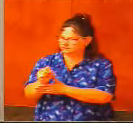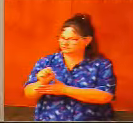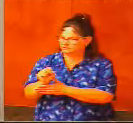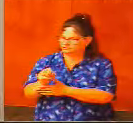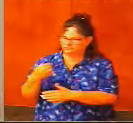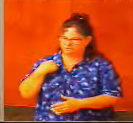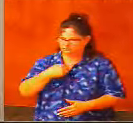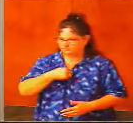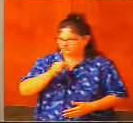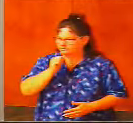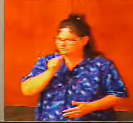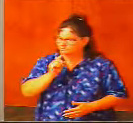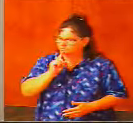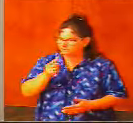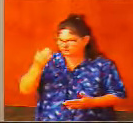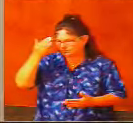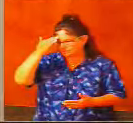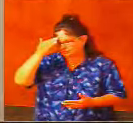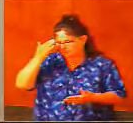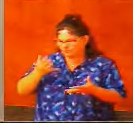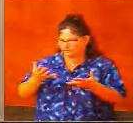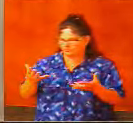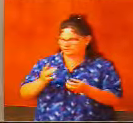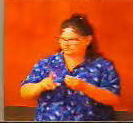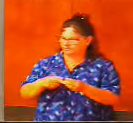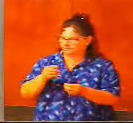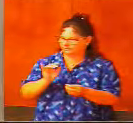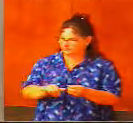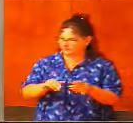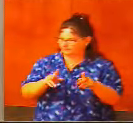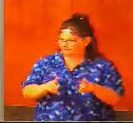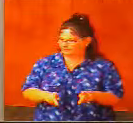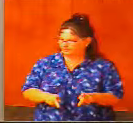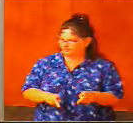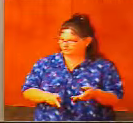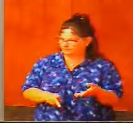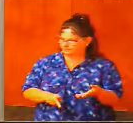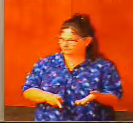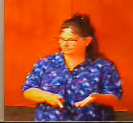So we don't really know very much about this person.